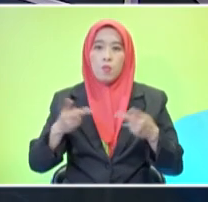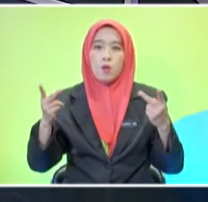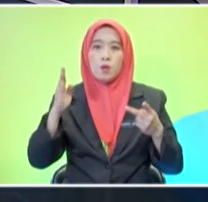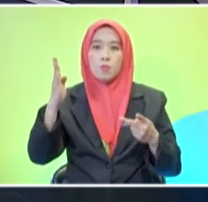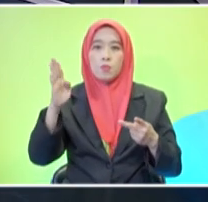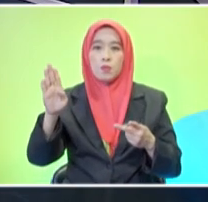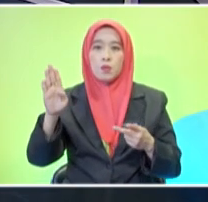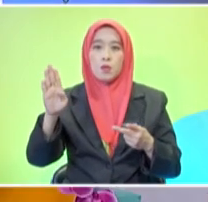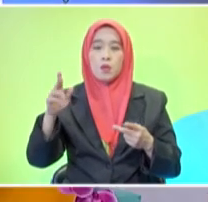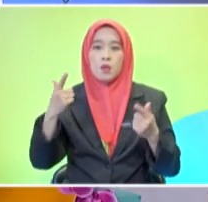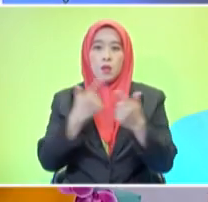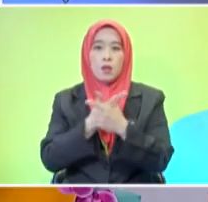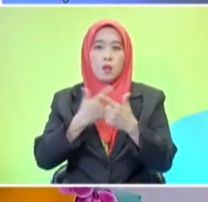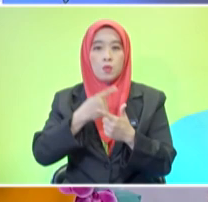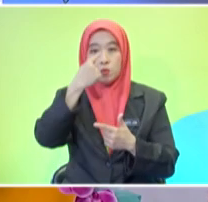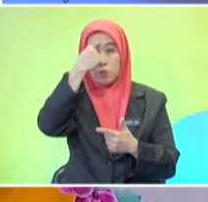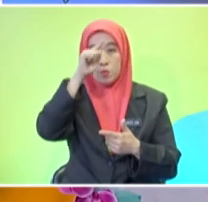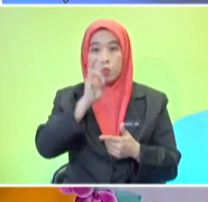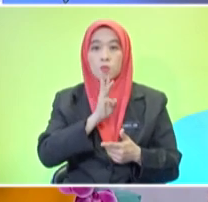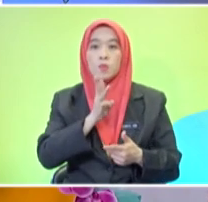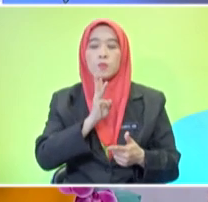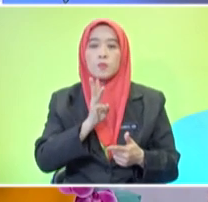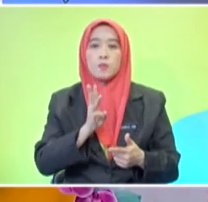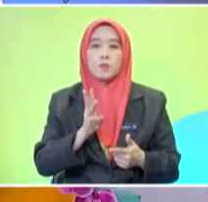and therefore it is not able. They are not able to,